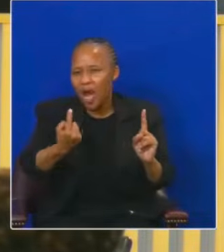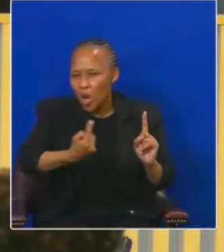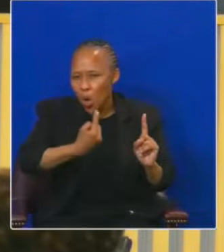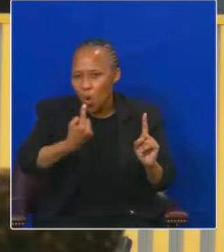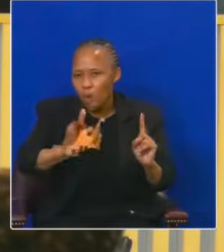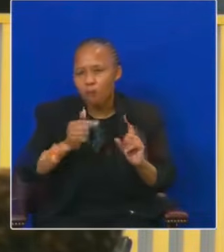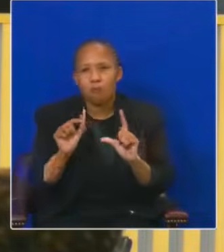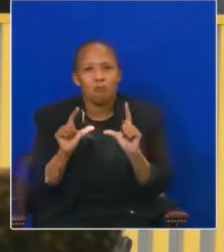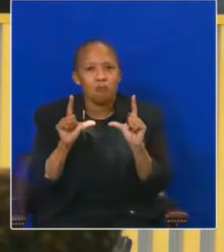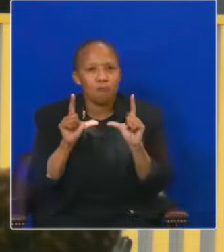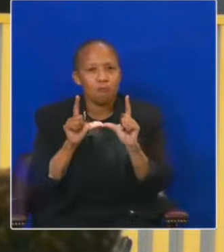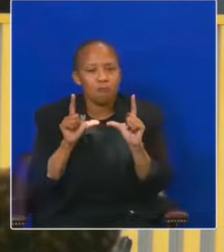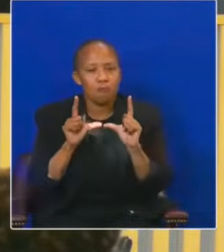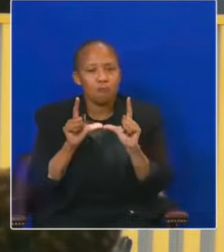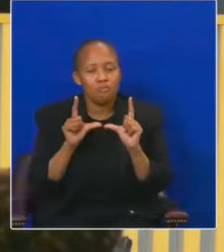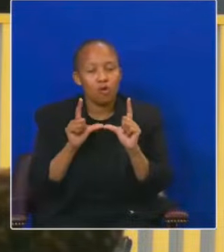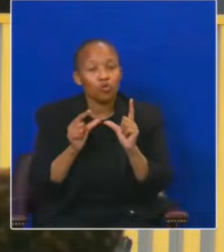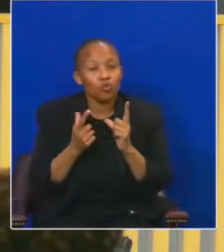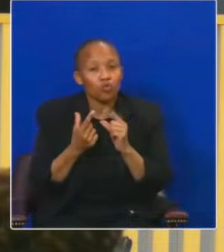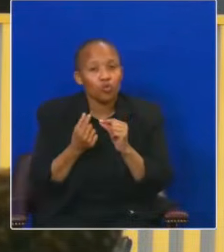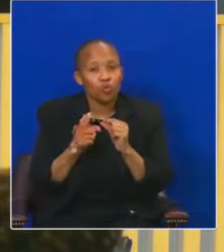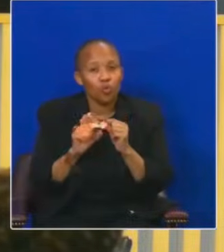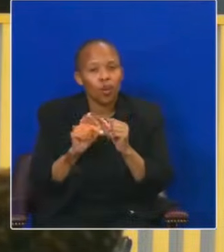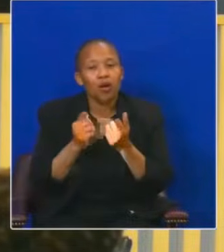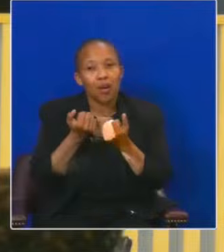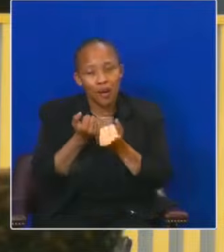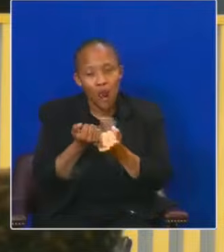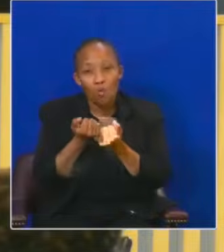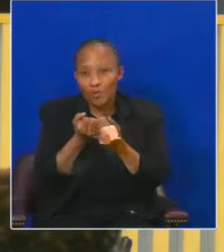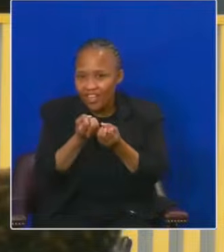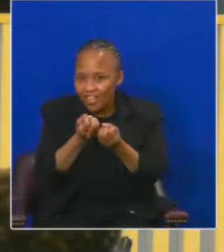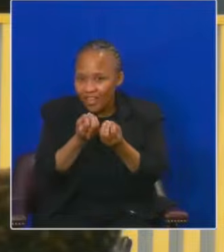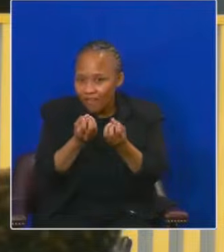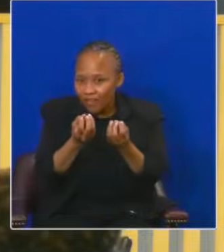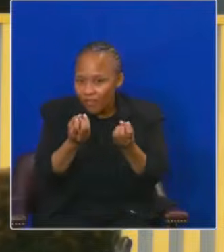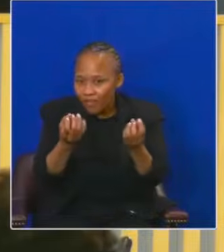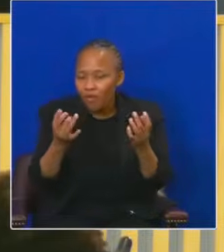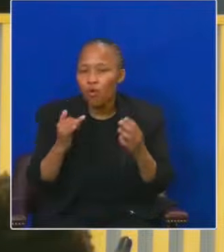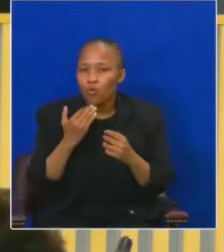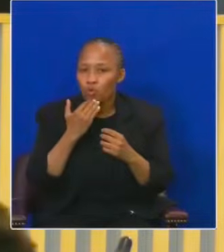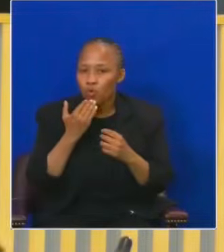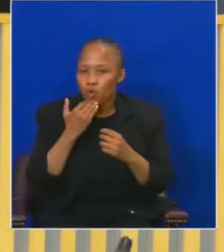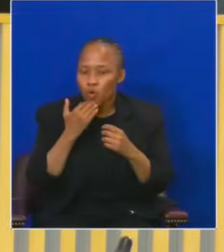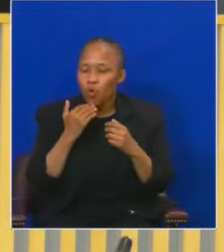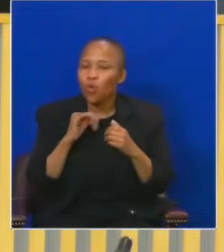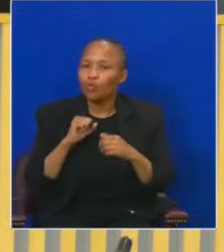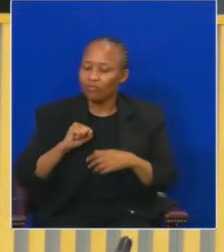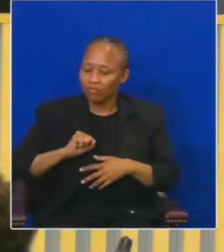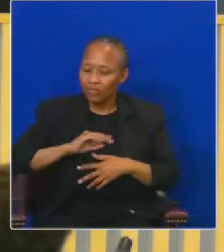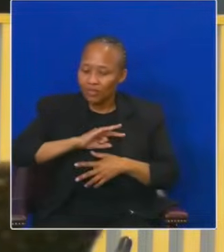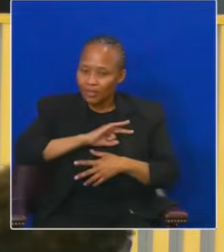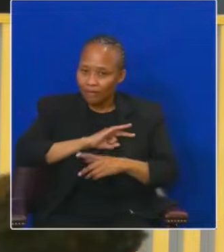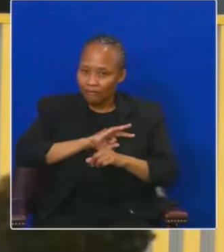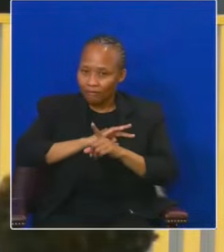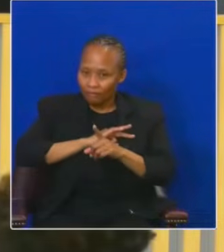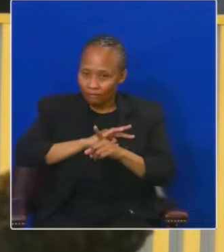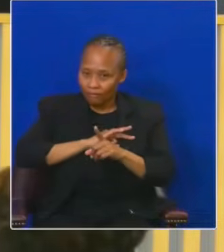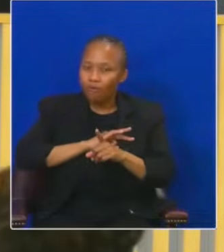to the competent employees who are competent to carry